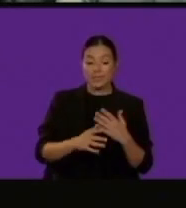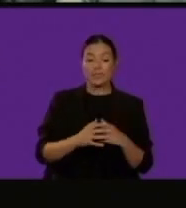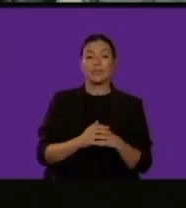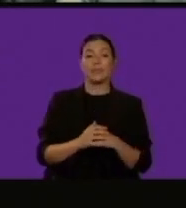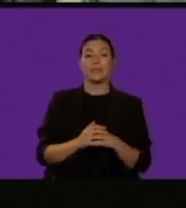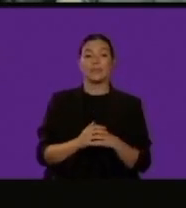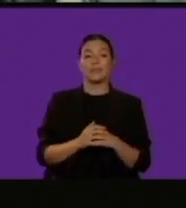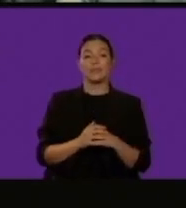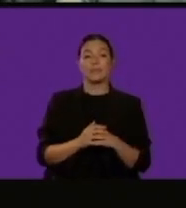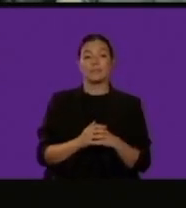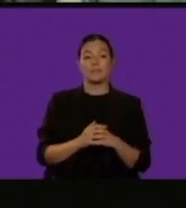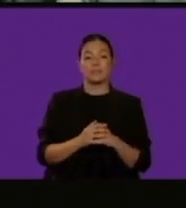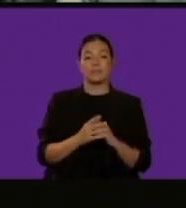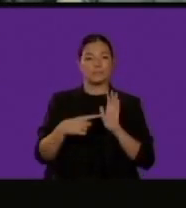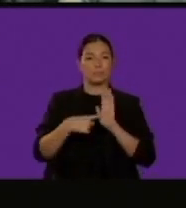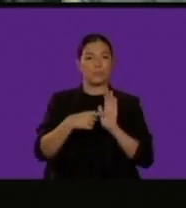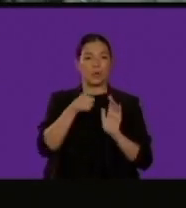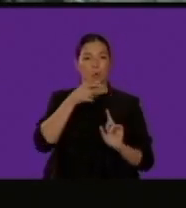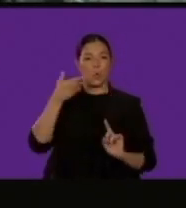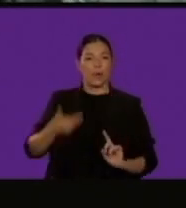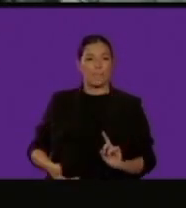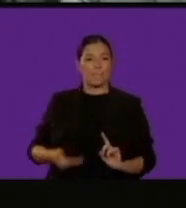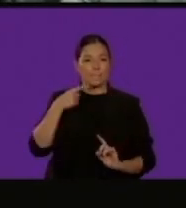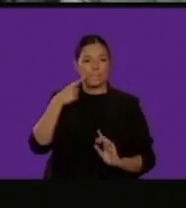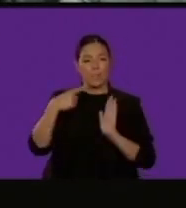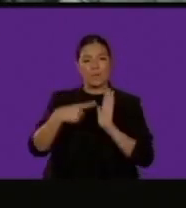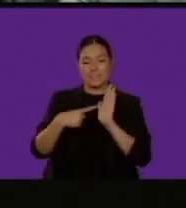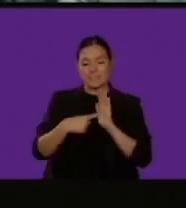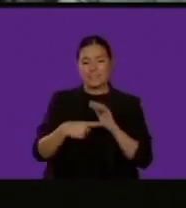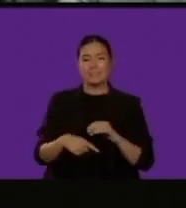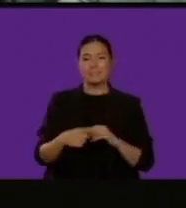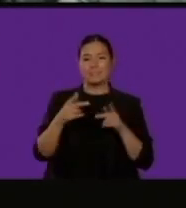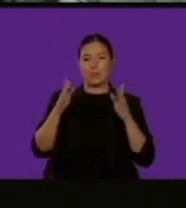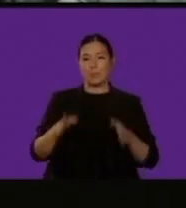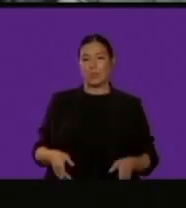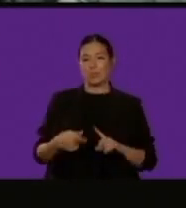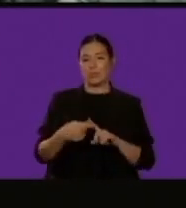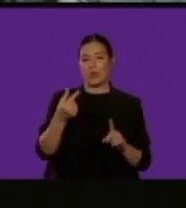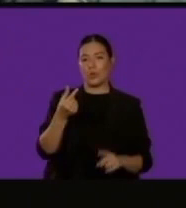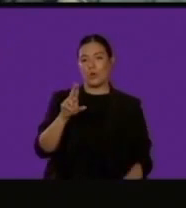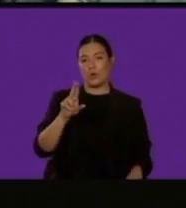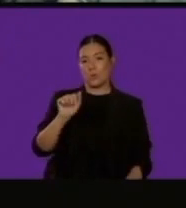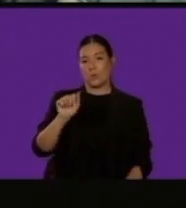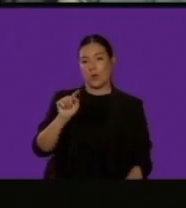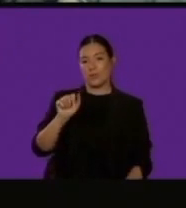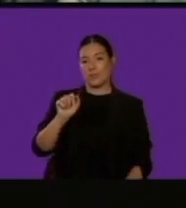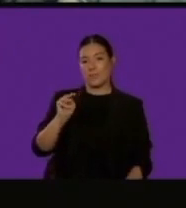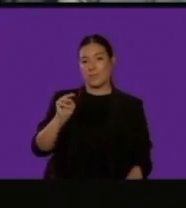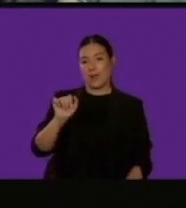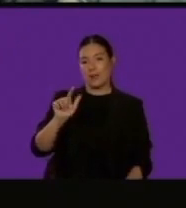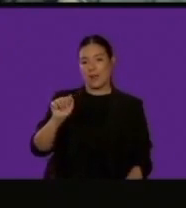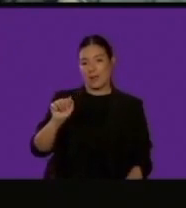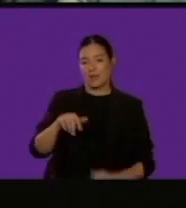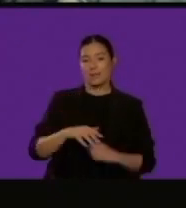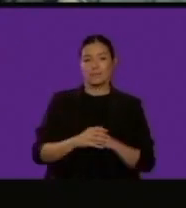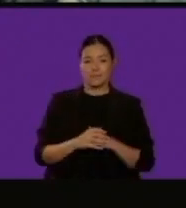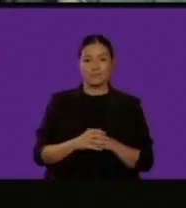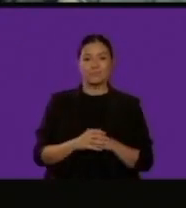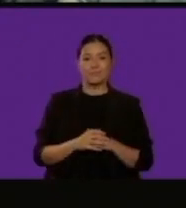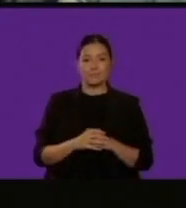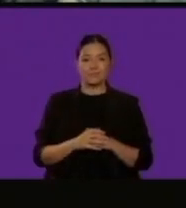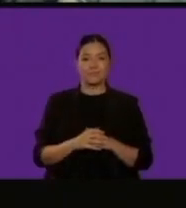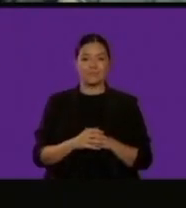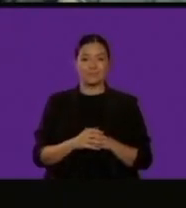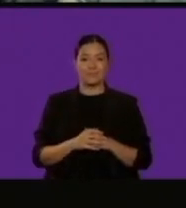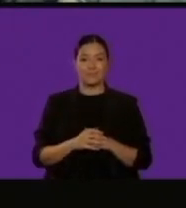of identities and experiences, and the identities and experiences of young people influence how